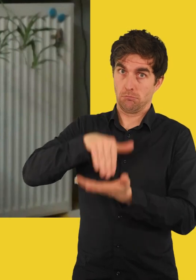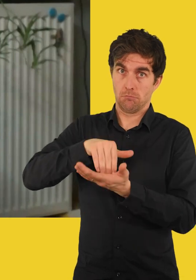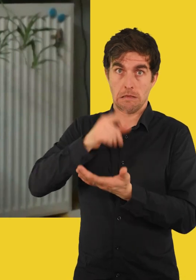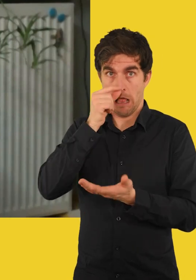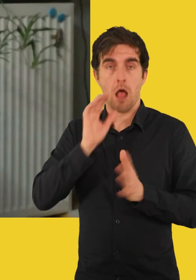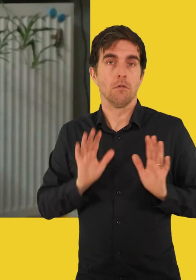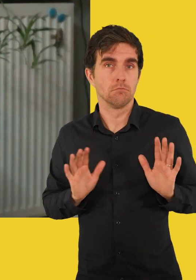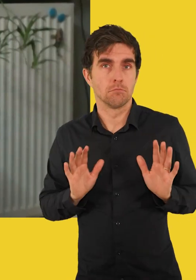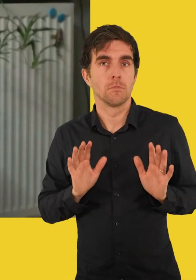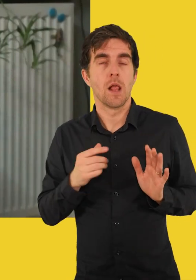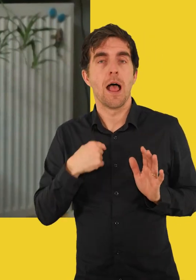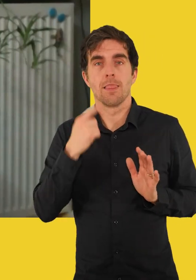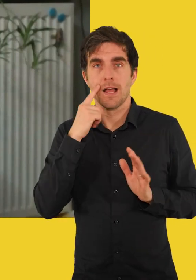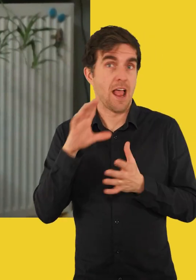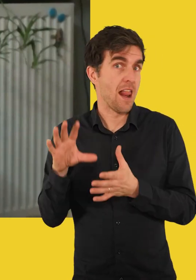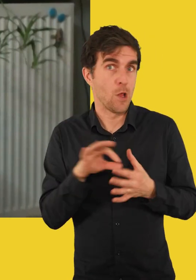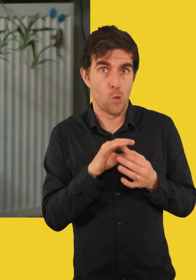it. And